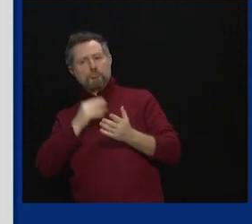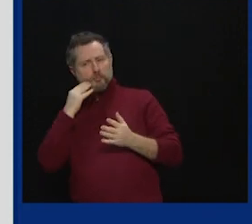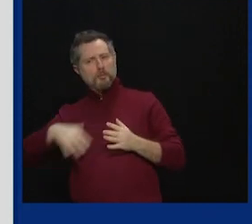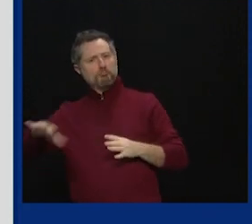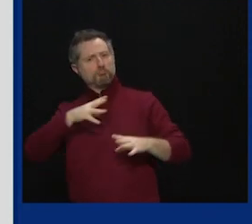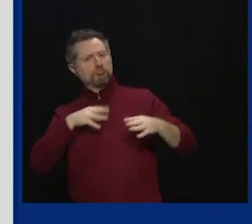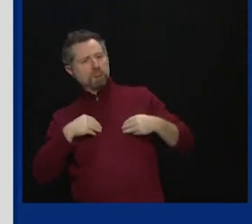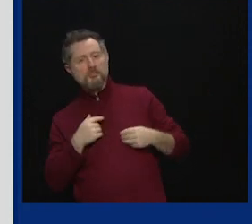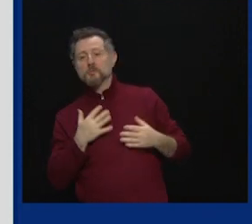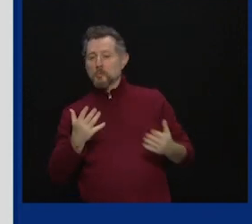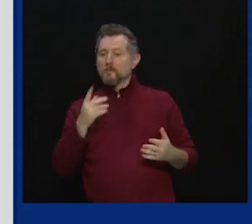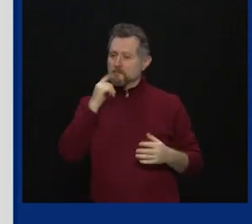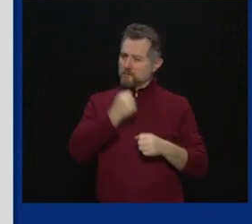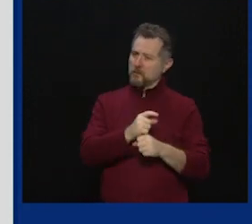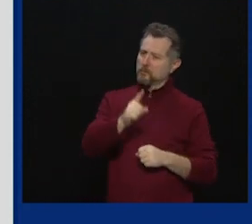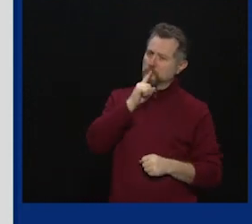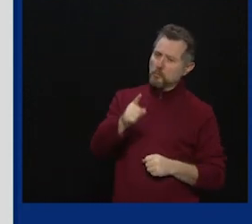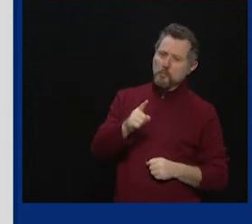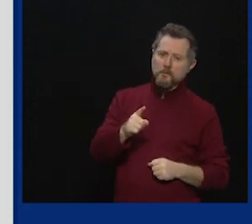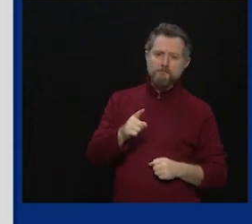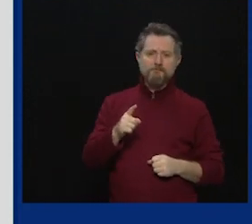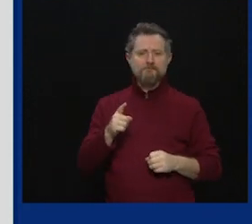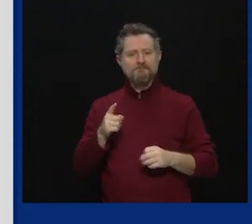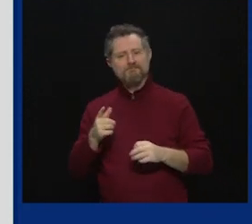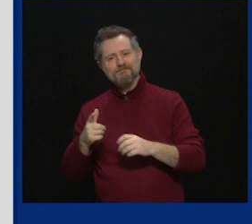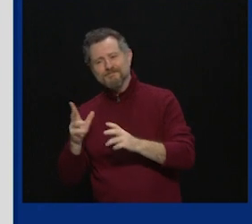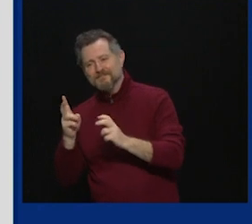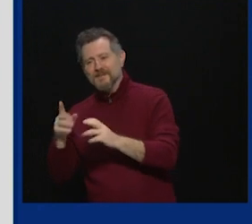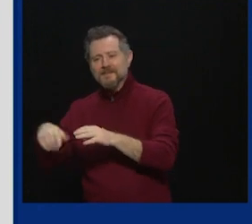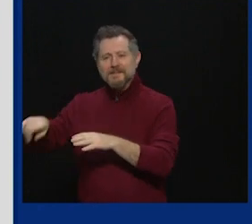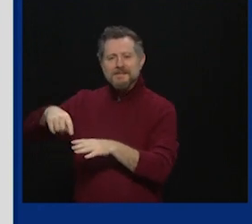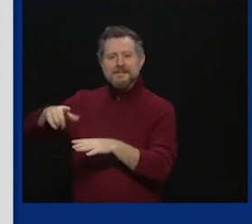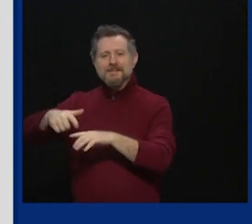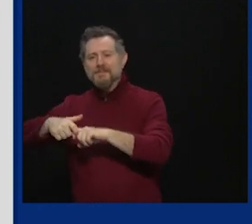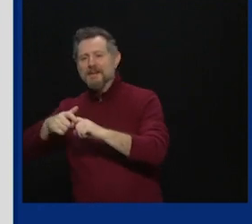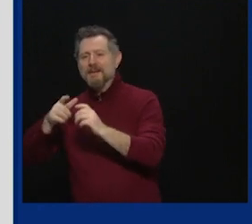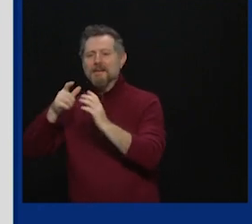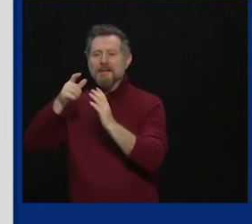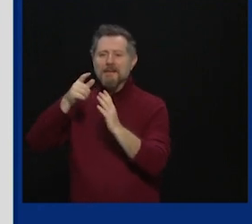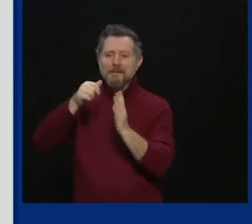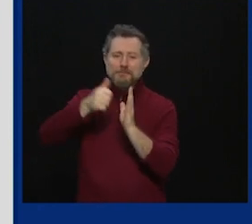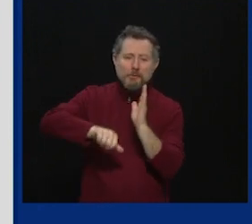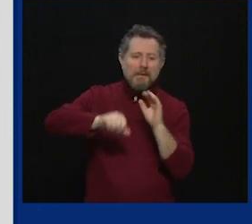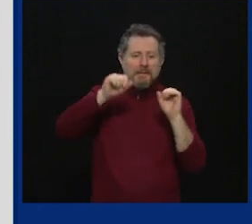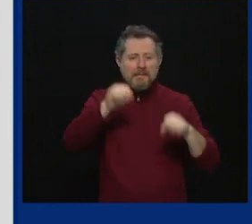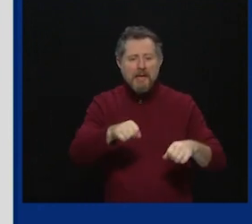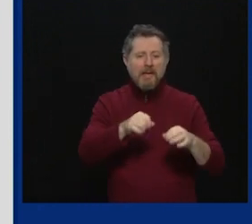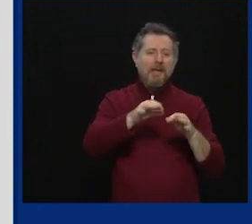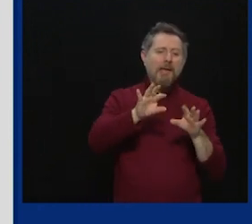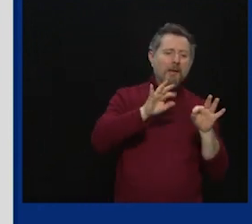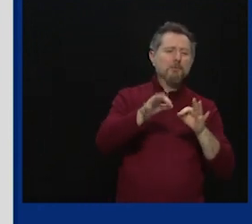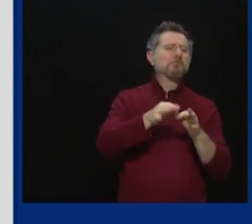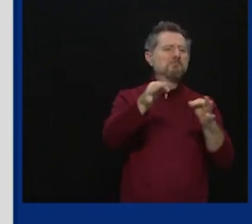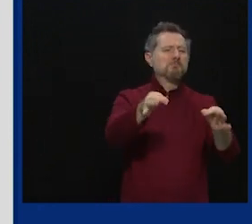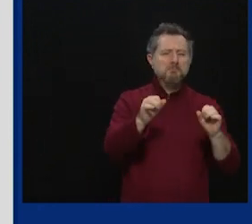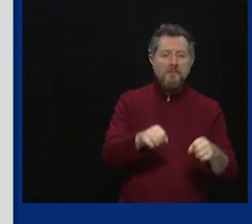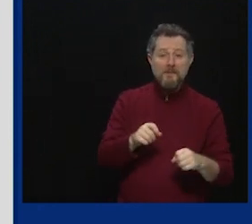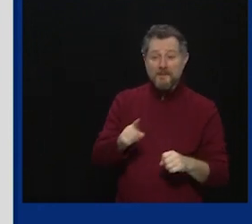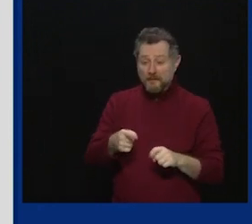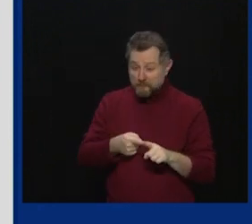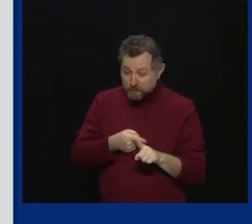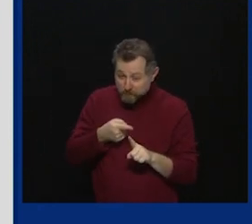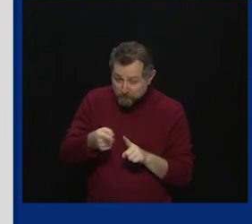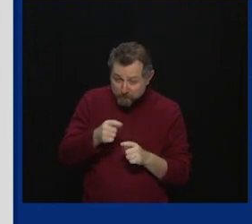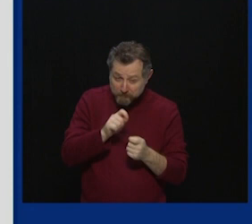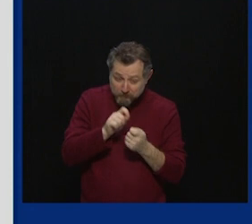we pause some non-essential elective procedures, but making sure that important treatments, particularly related to cancer and others, are not disrupted. I